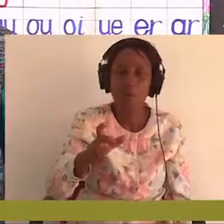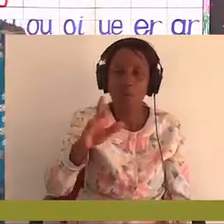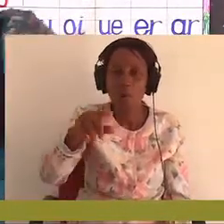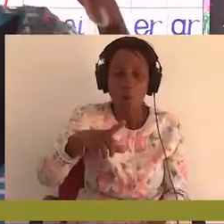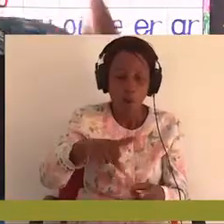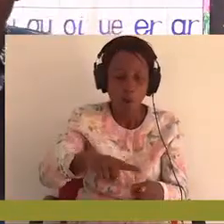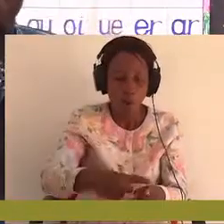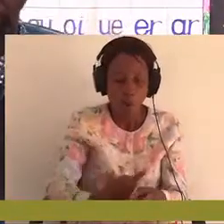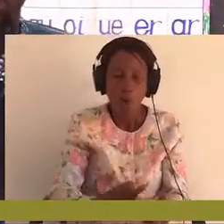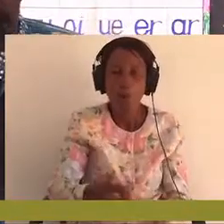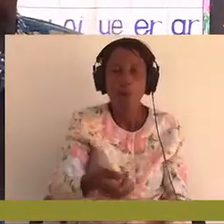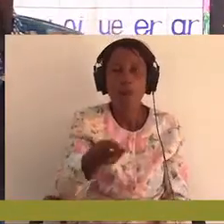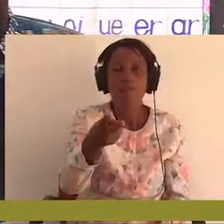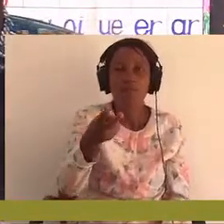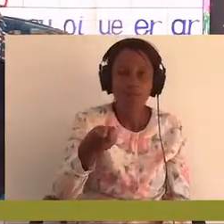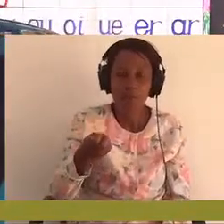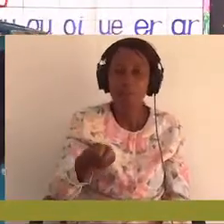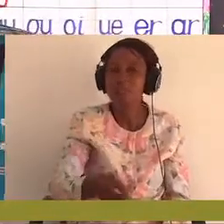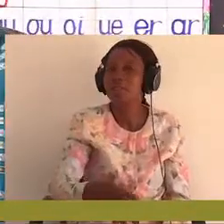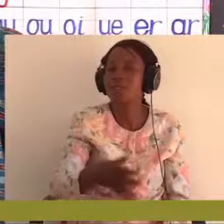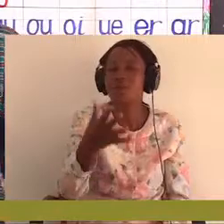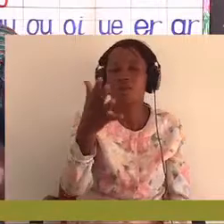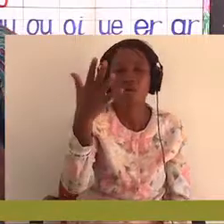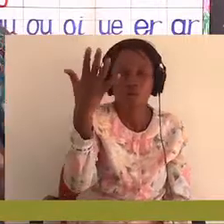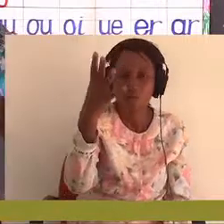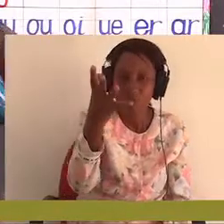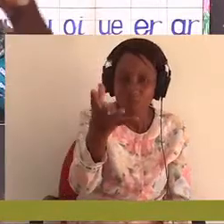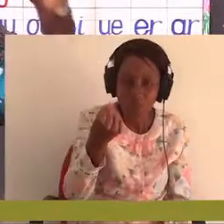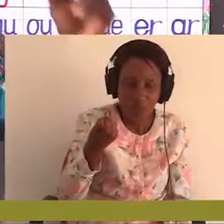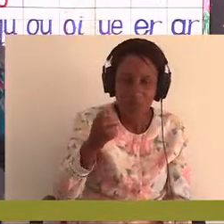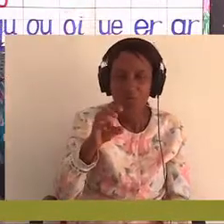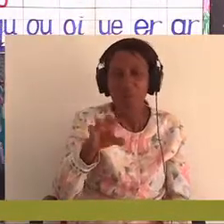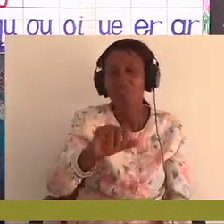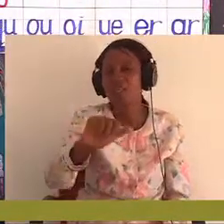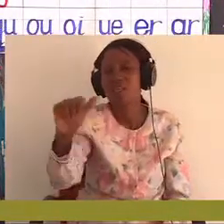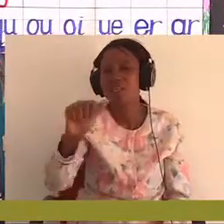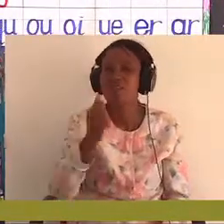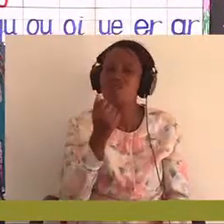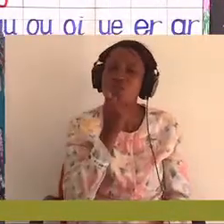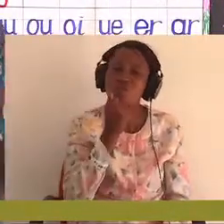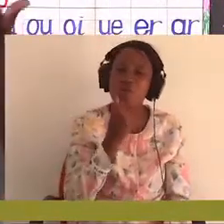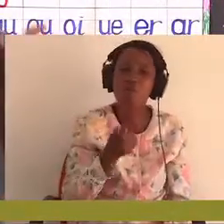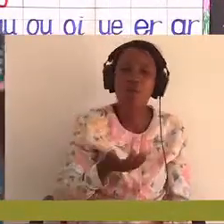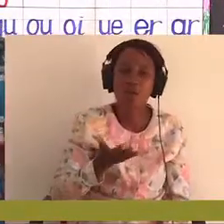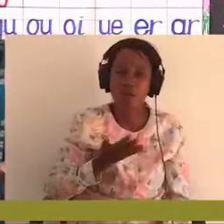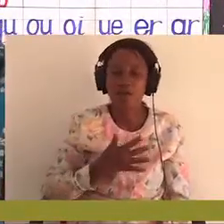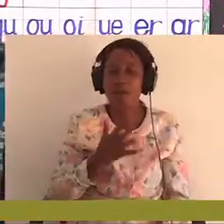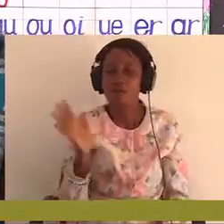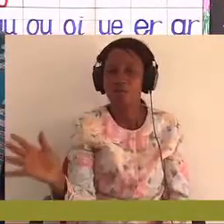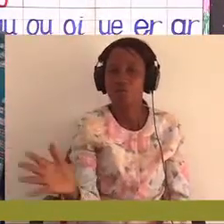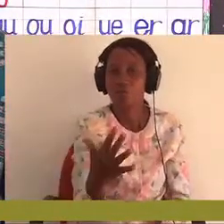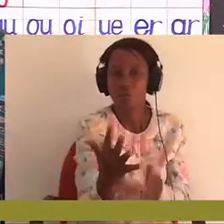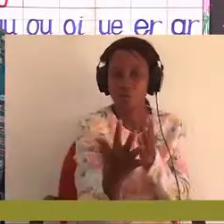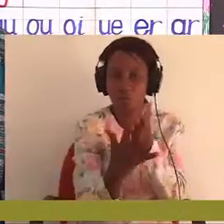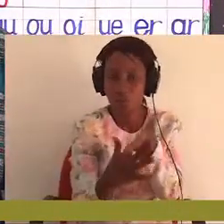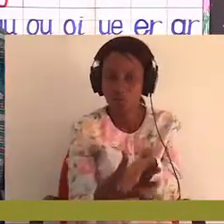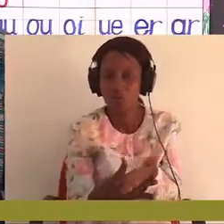if you have 50 words in your word bank, any number of words you have in your bank, go through them.